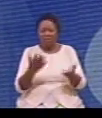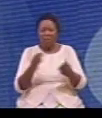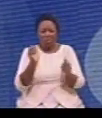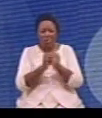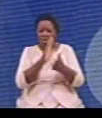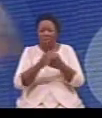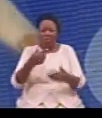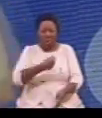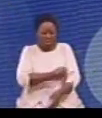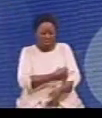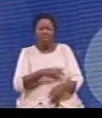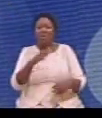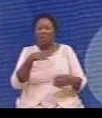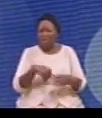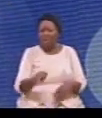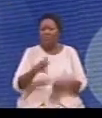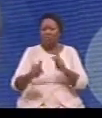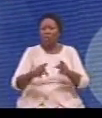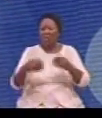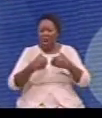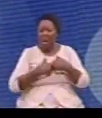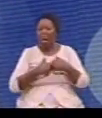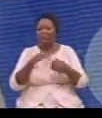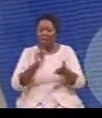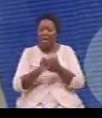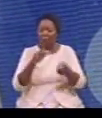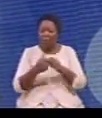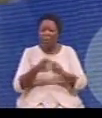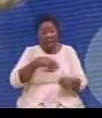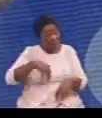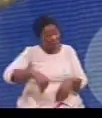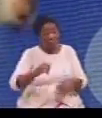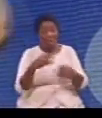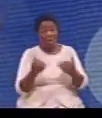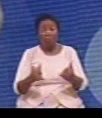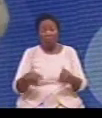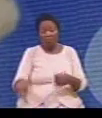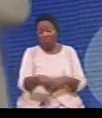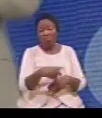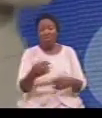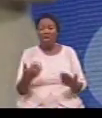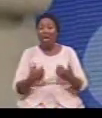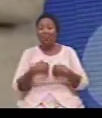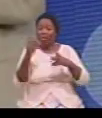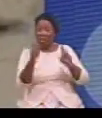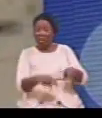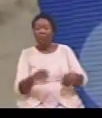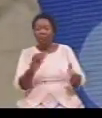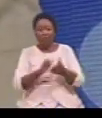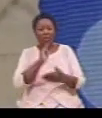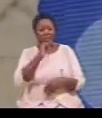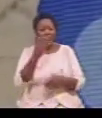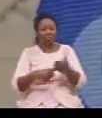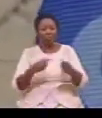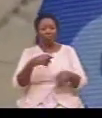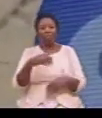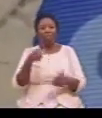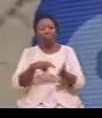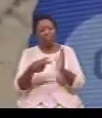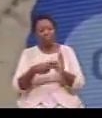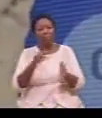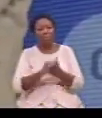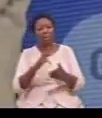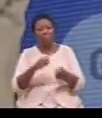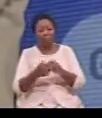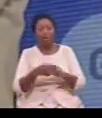vaccination, people still had problems. And yet now, those things have come. That's what he meant, because the